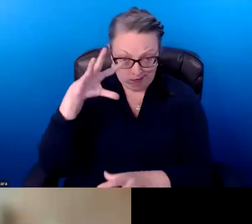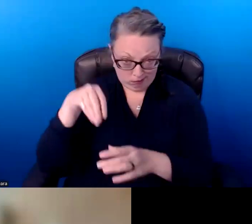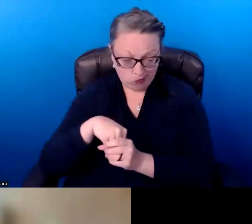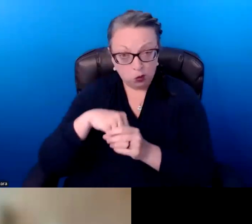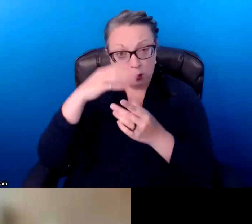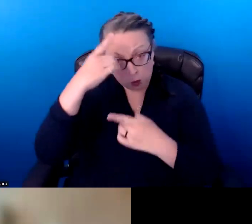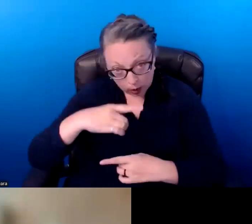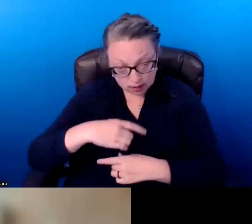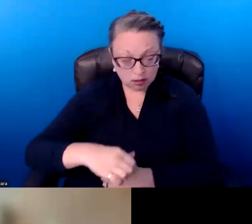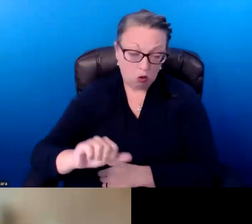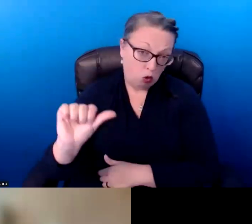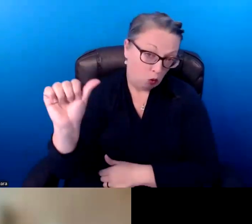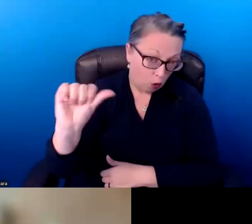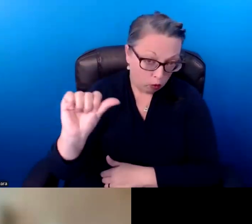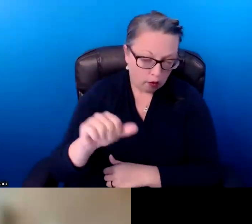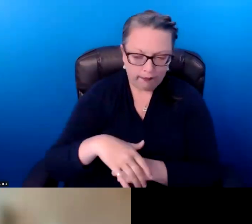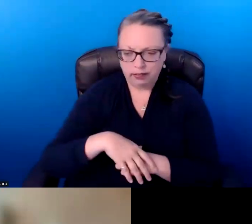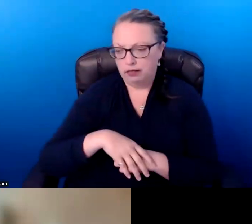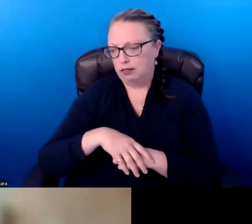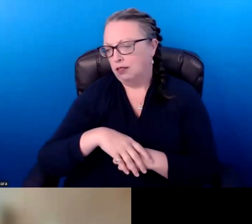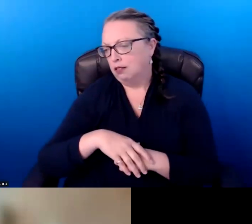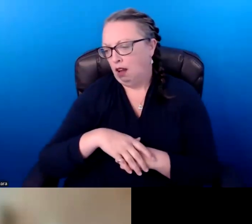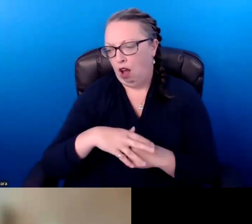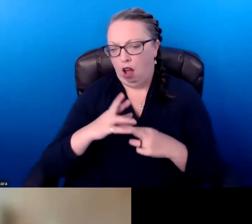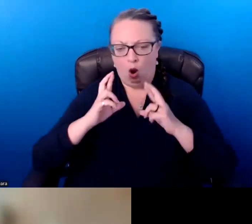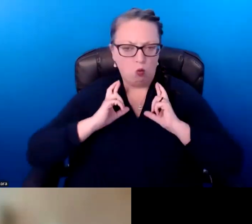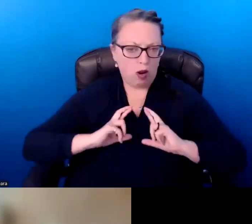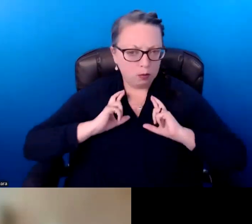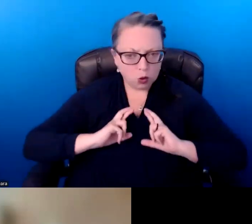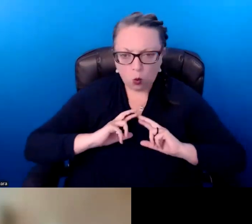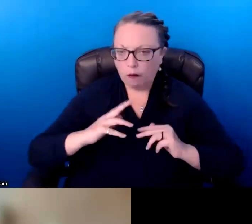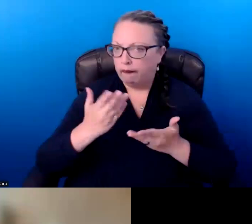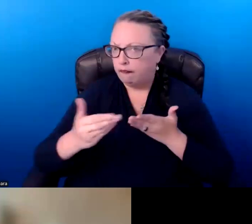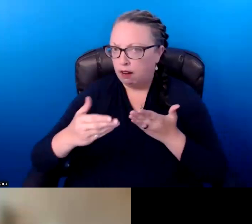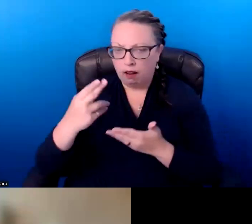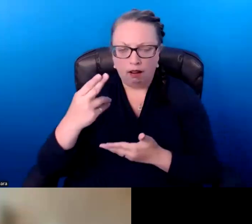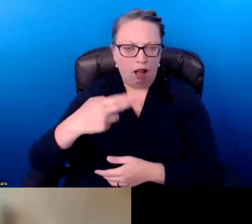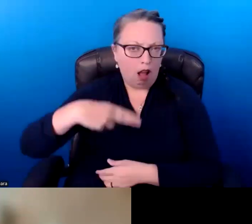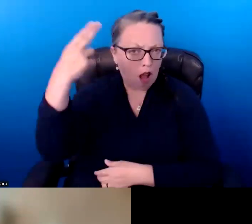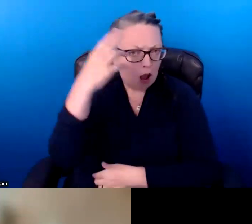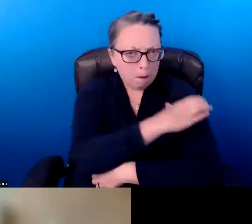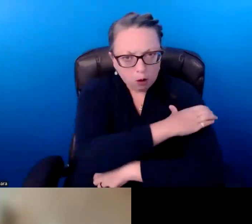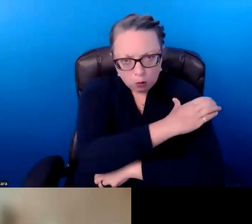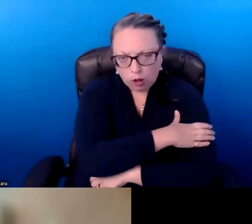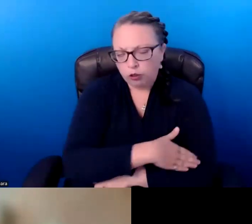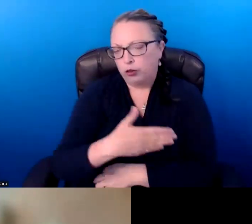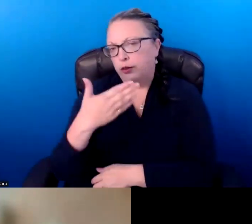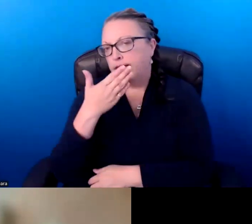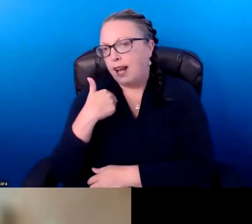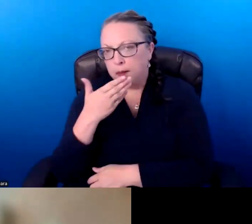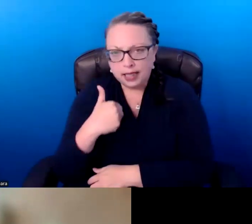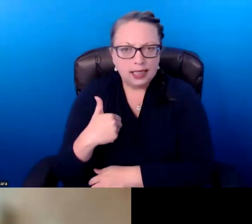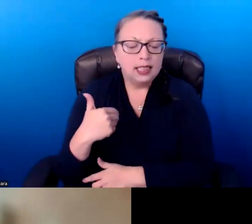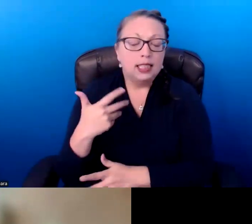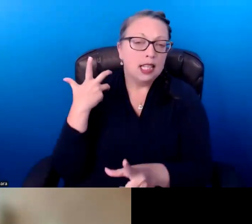with arthritis, with some kind of respiratory disease, could be hypertension, could be diabetes, which